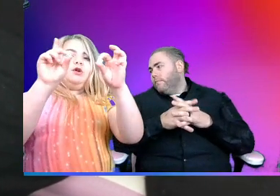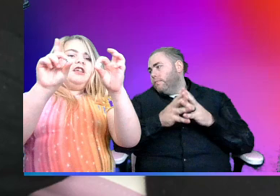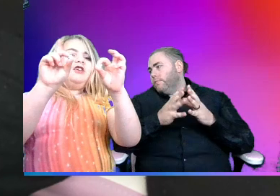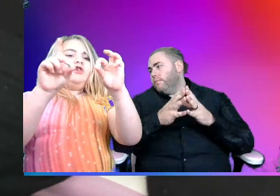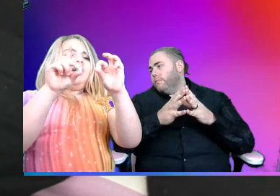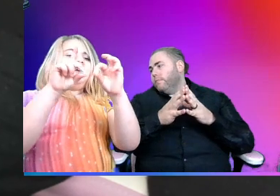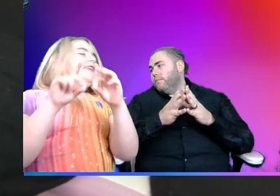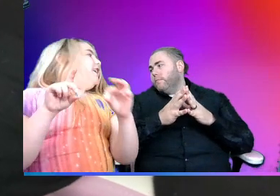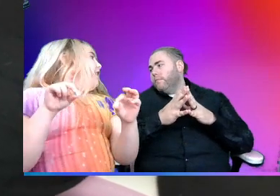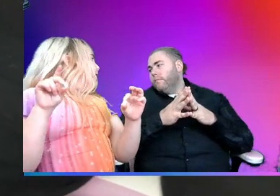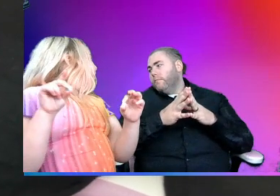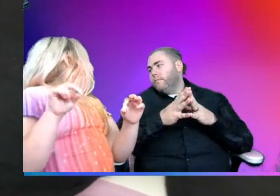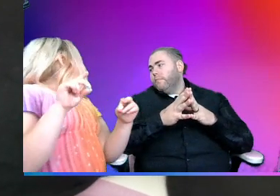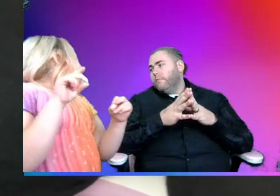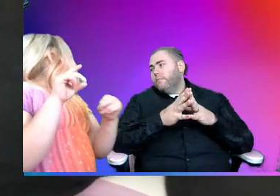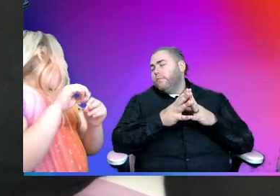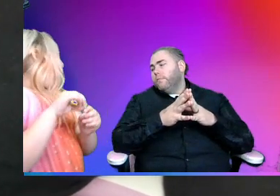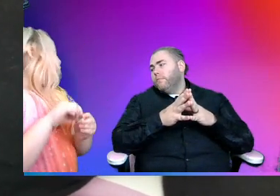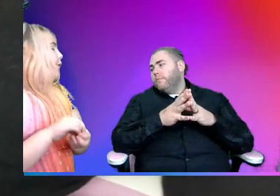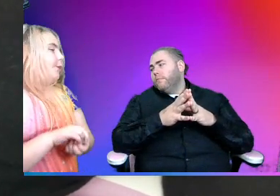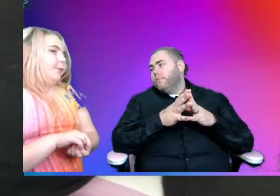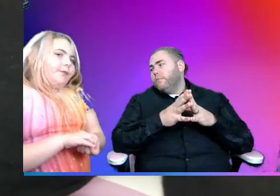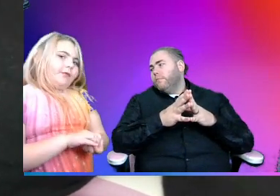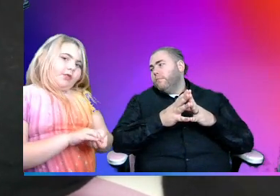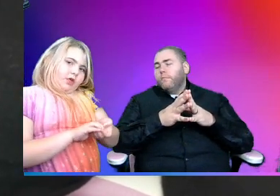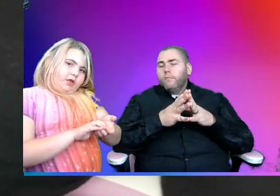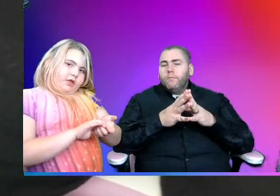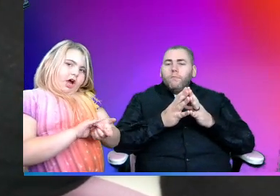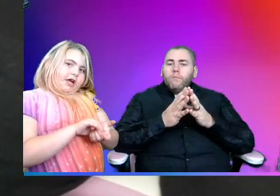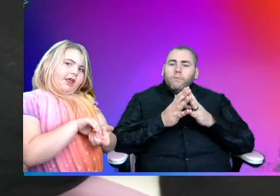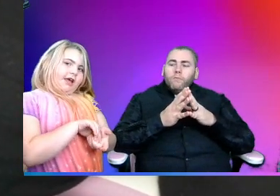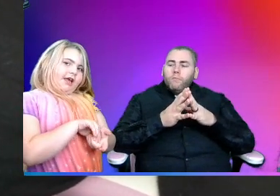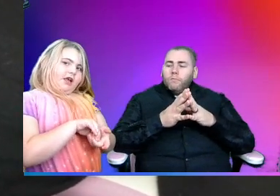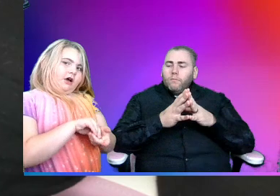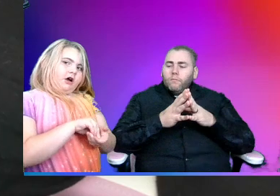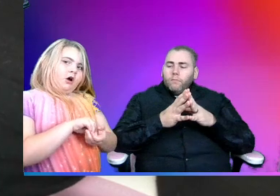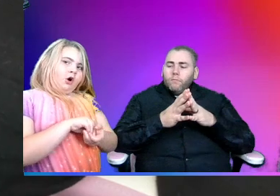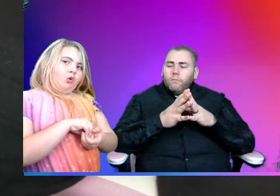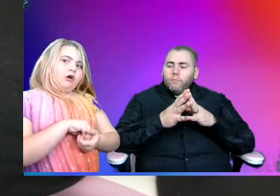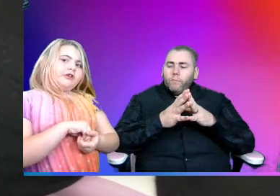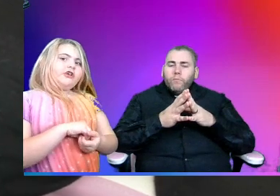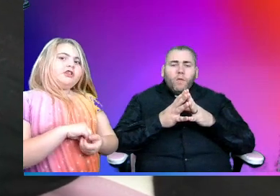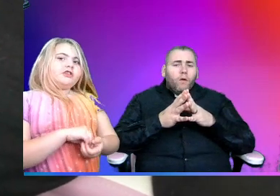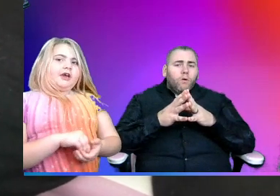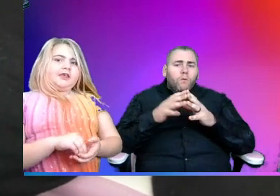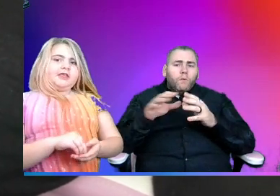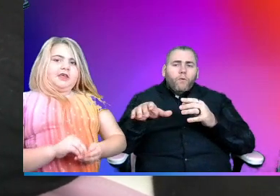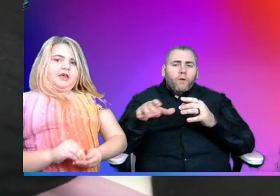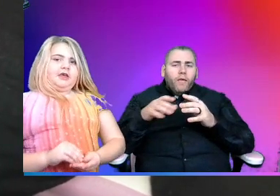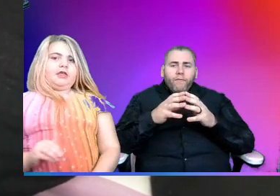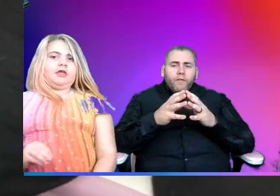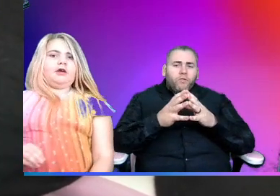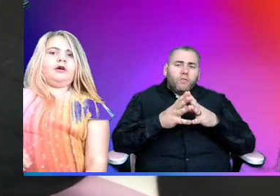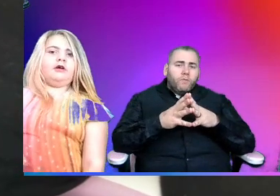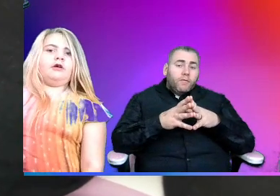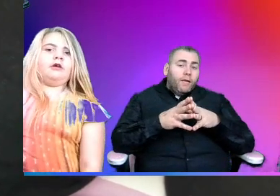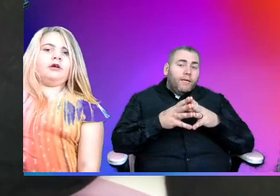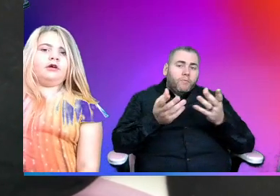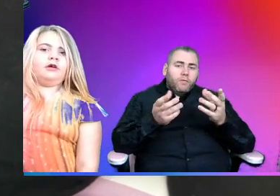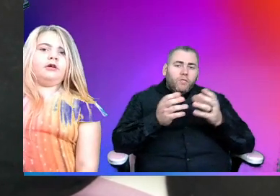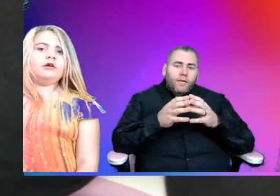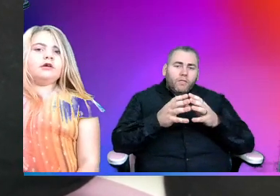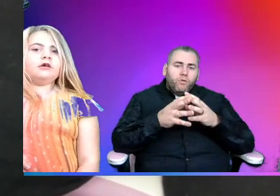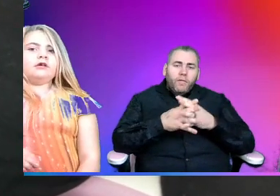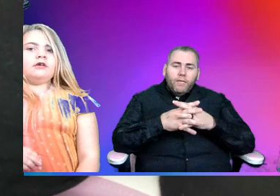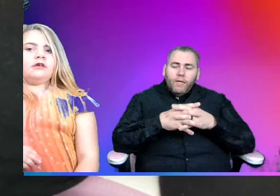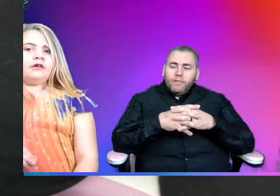two little dices. So I take one of the dice. Don't really have any tricks with the dice,